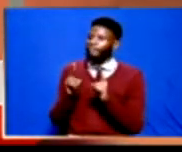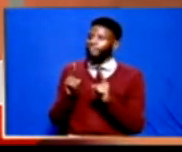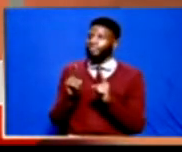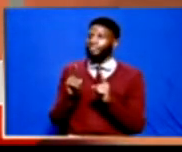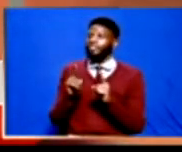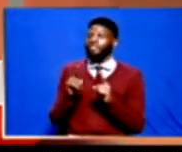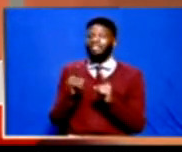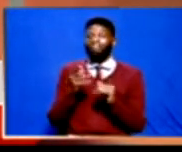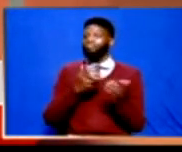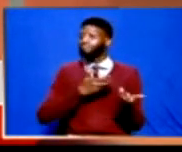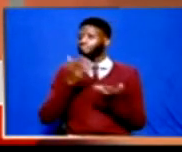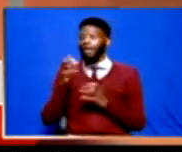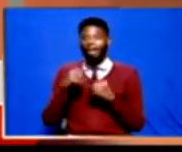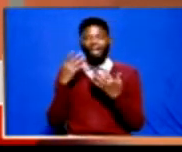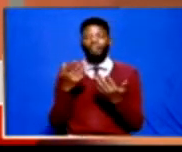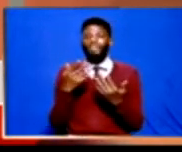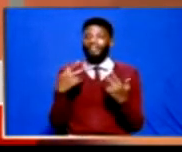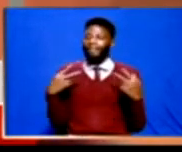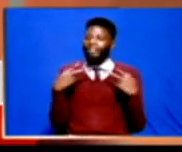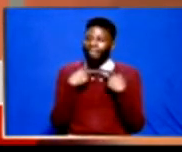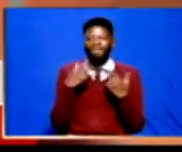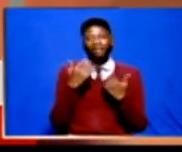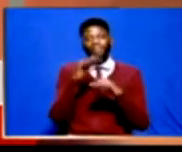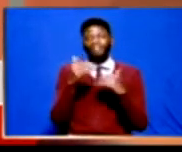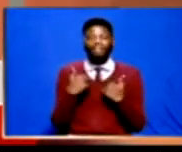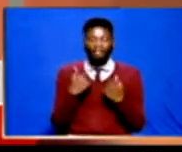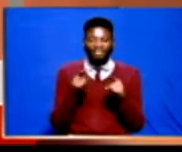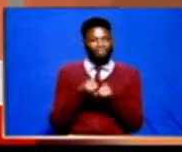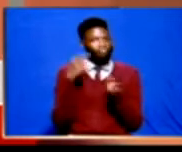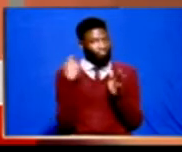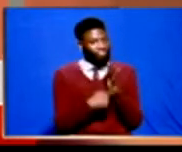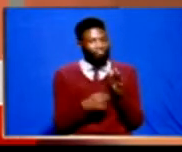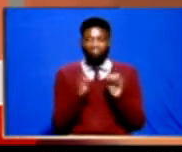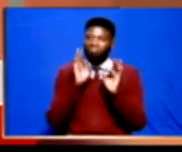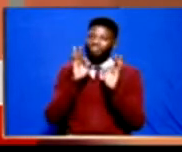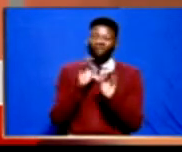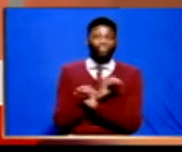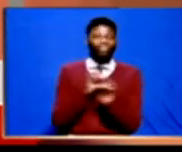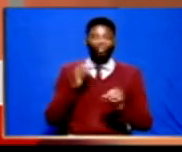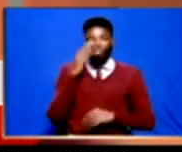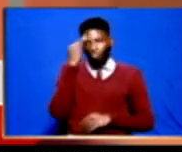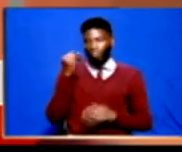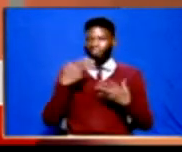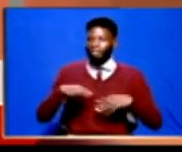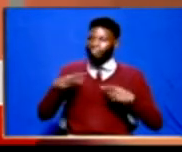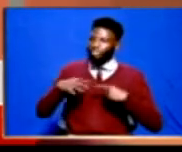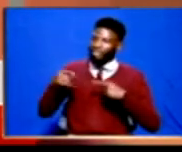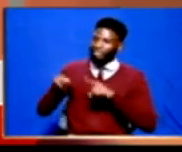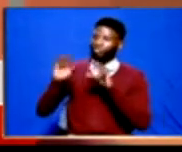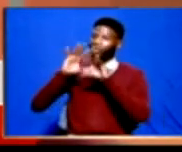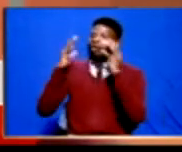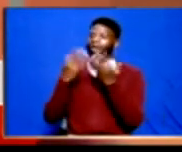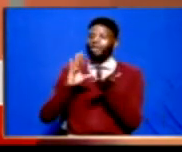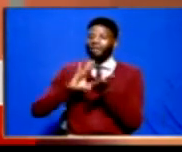do; two, even the pricing was not as good as possible, because people, global investors out there are saving